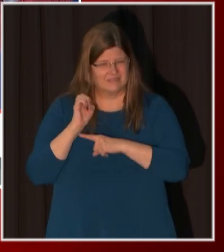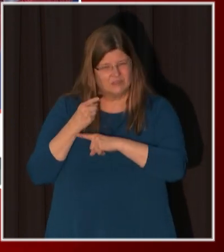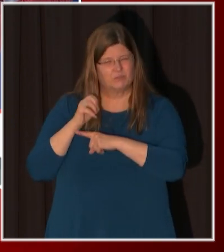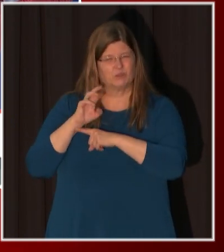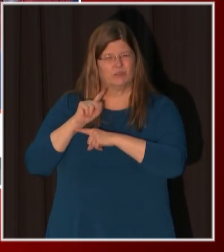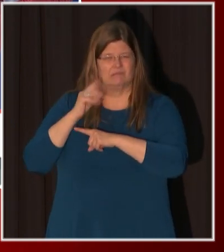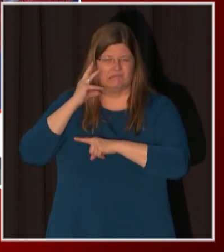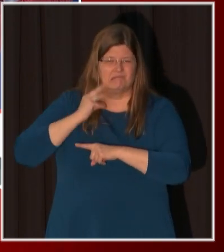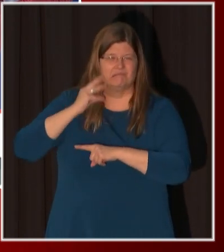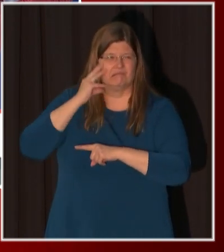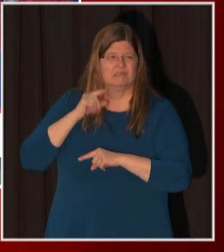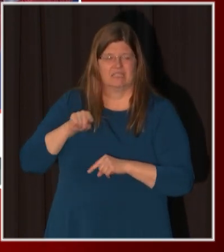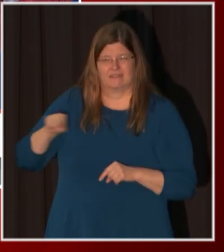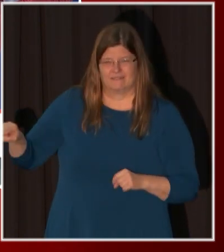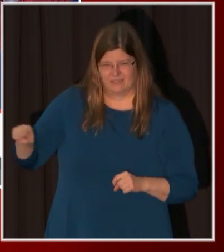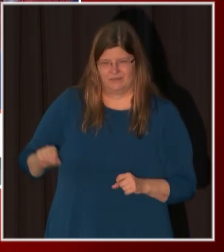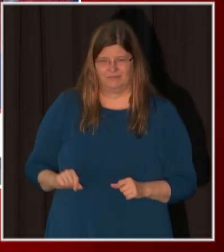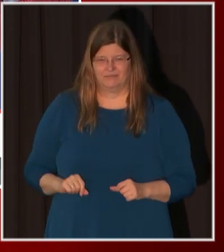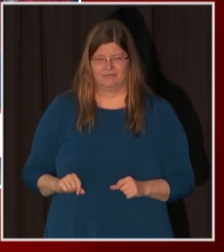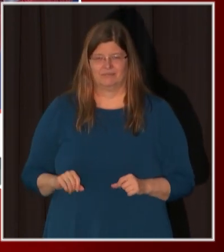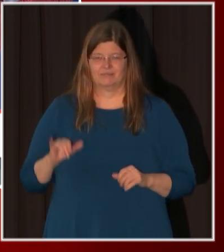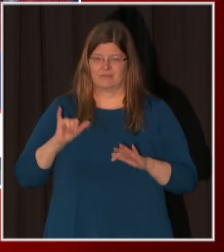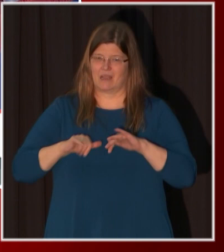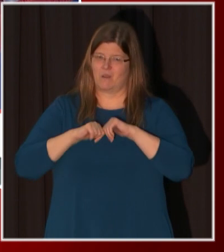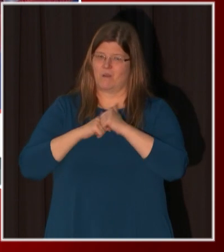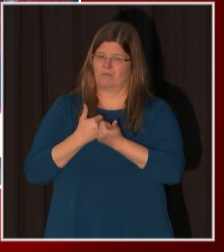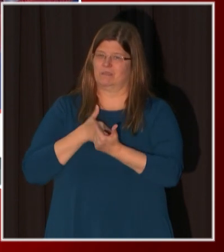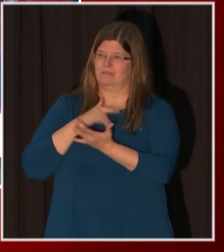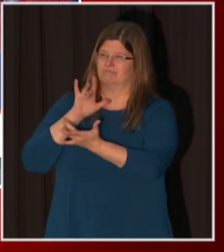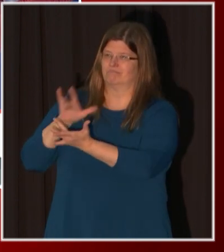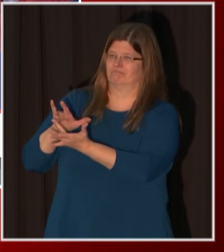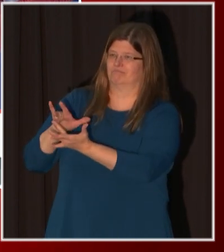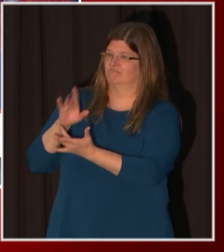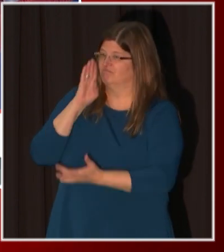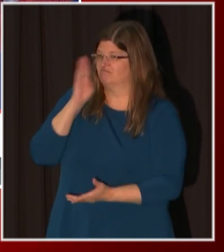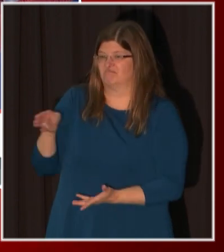So that's how those conversations began.